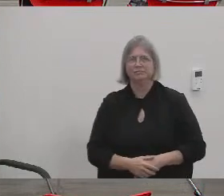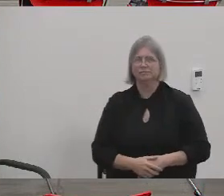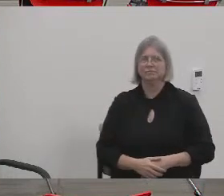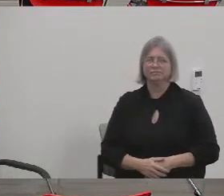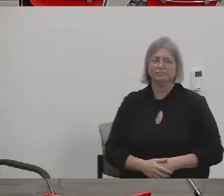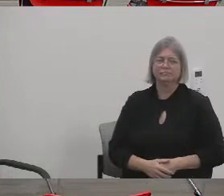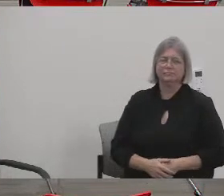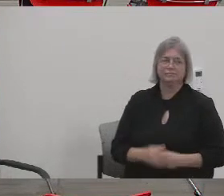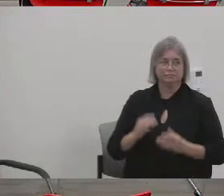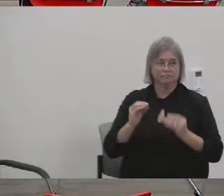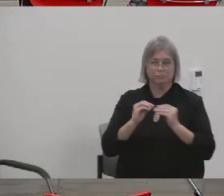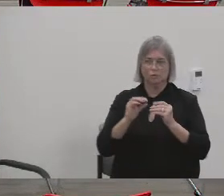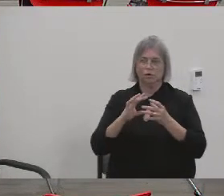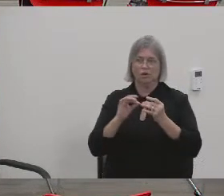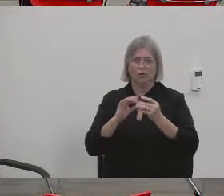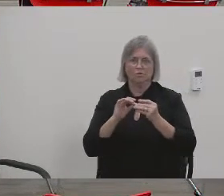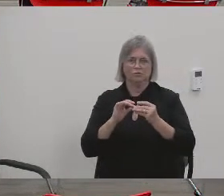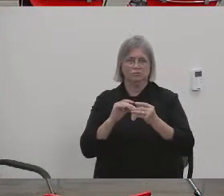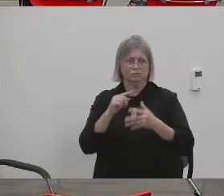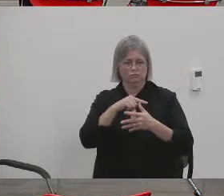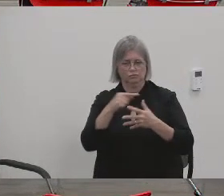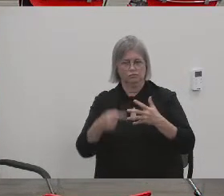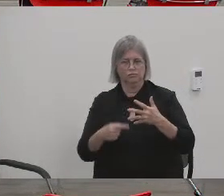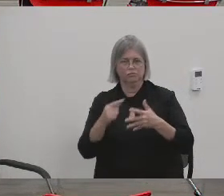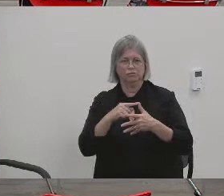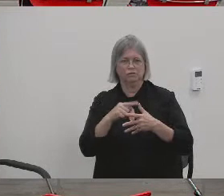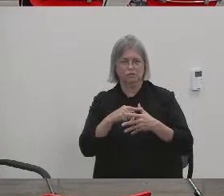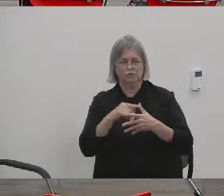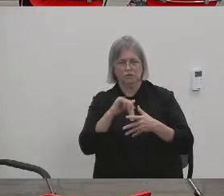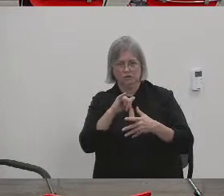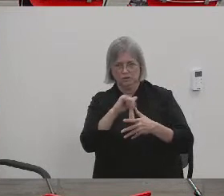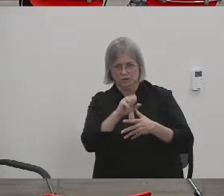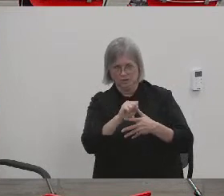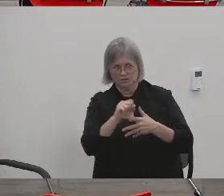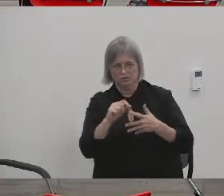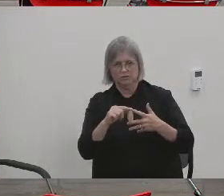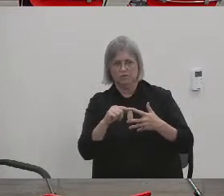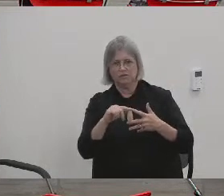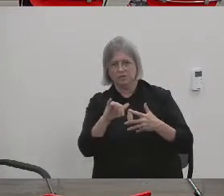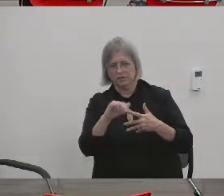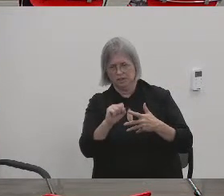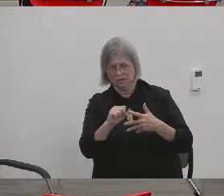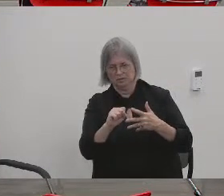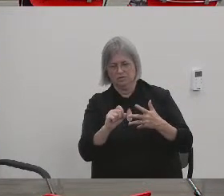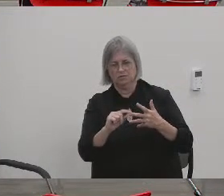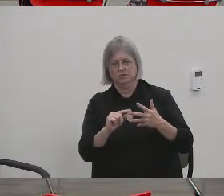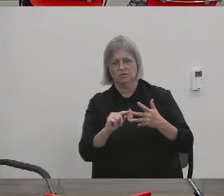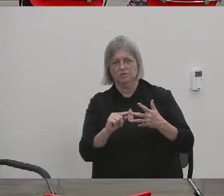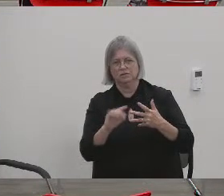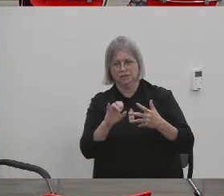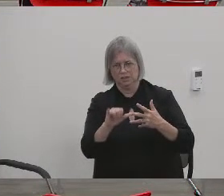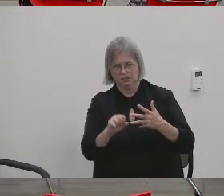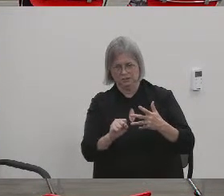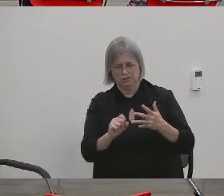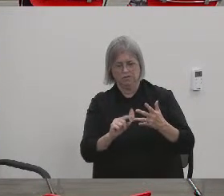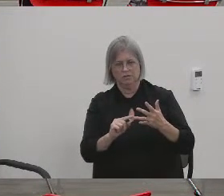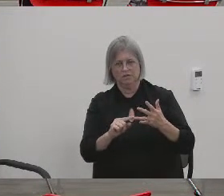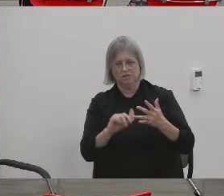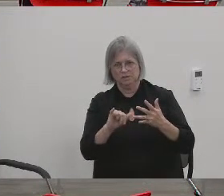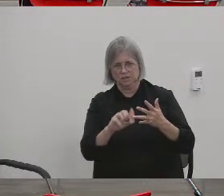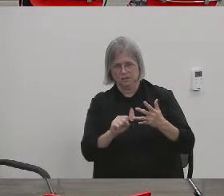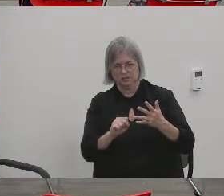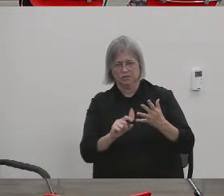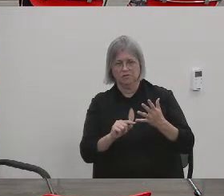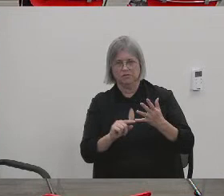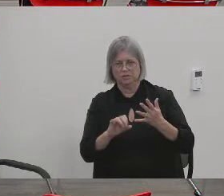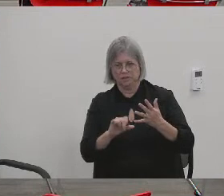Any more comments? Roll call, please. Mr. Miranda? Yes. Mr. Yaki? Yes. Mrs. Brady? Yes. Mrs. Chestnut? Yes. Mr.